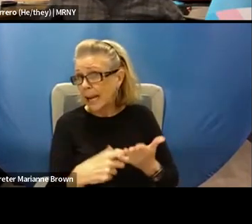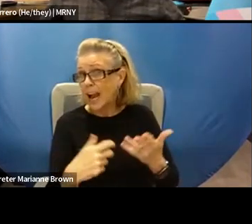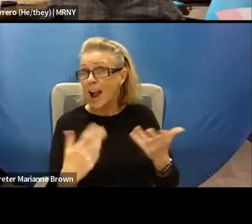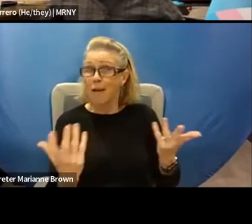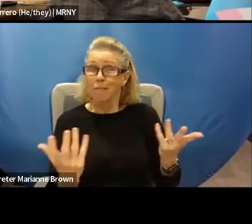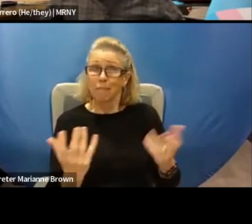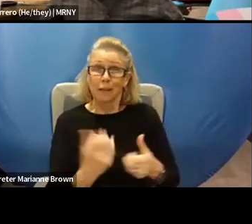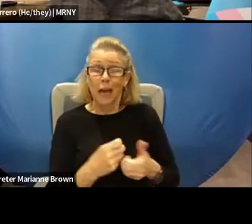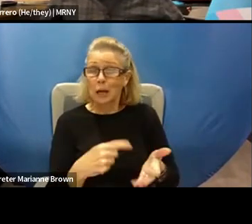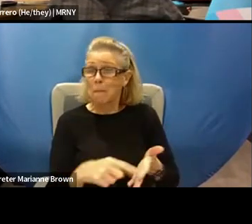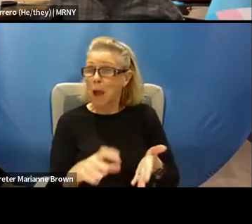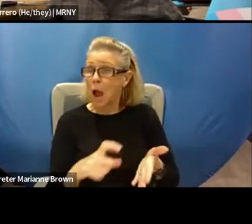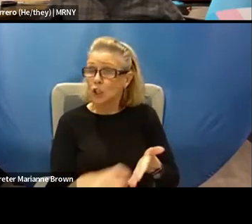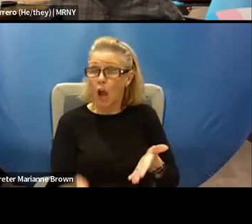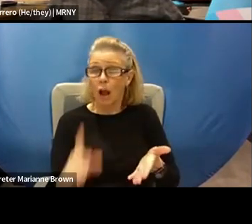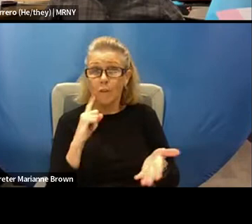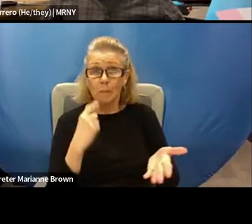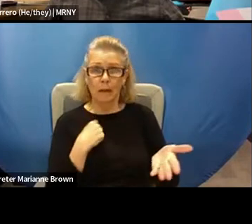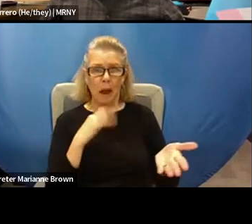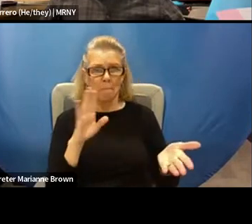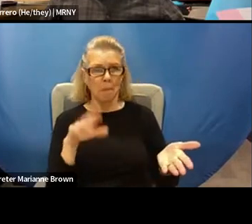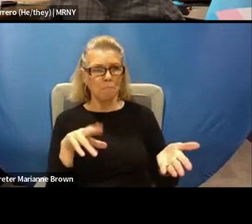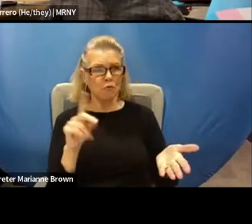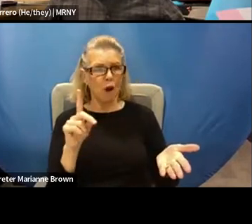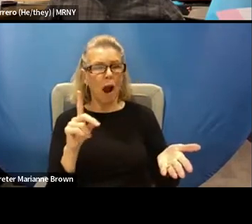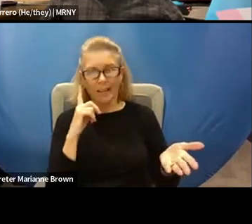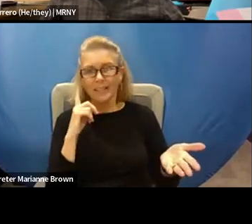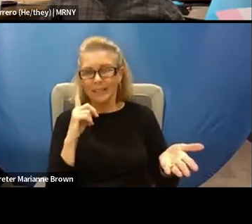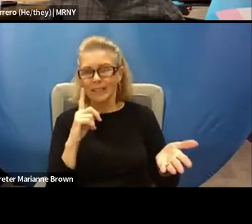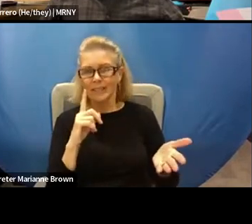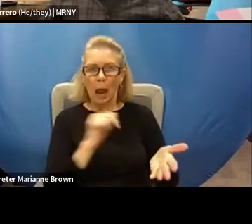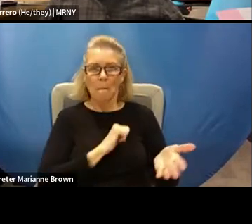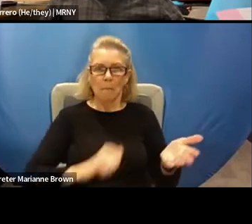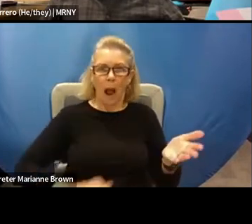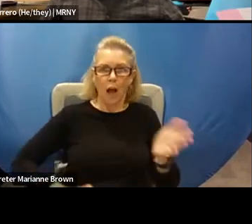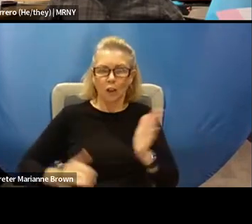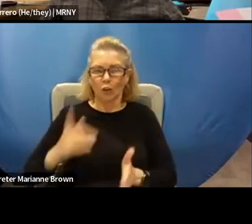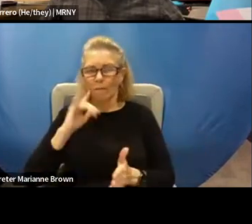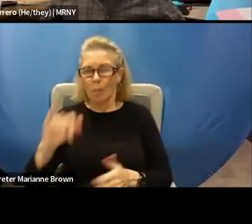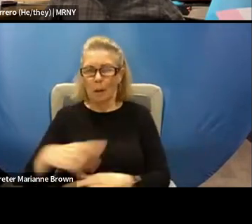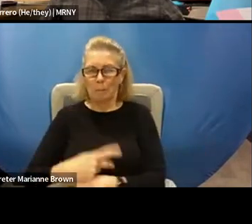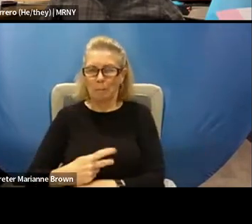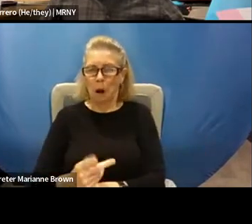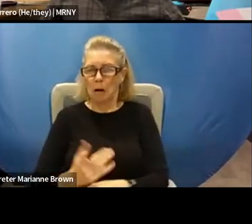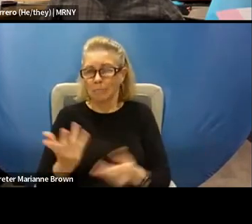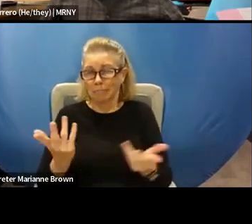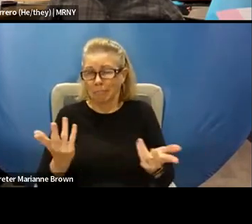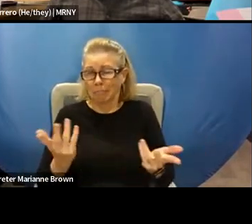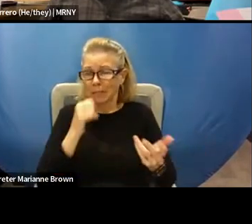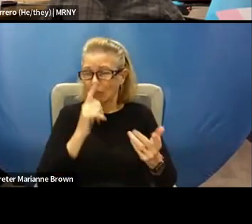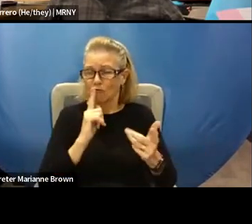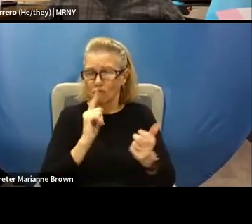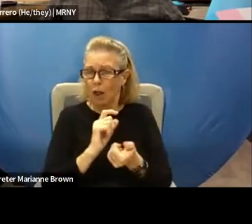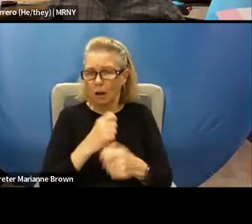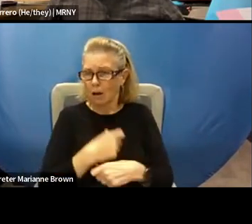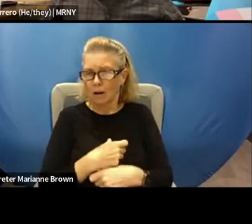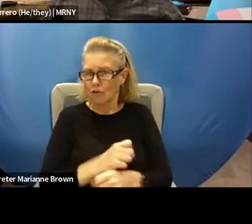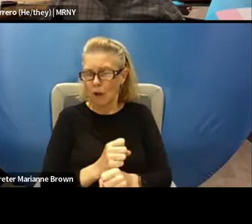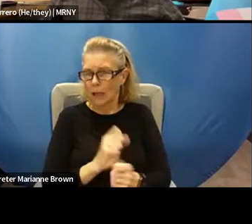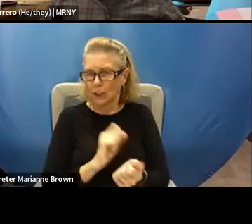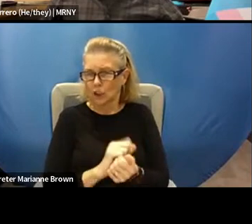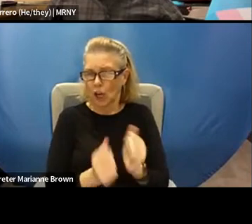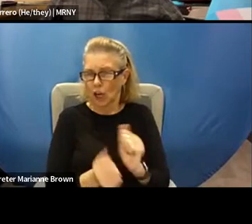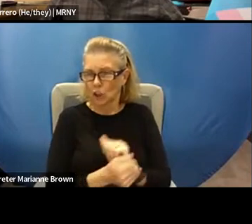getting a paycheck for being a brand ambassador is not creating change for